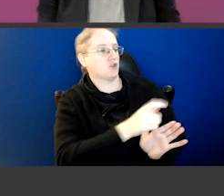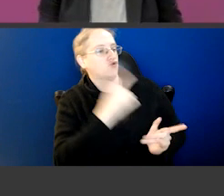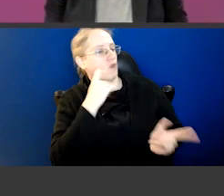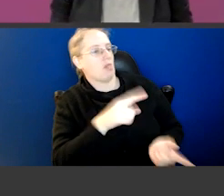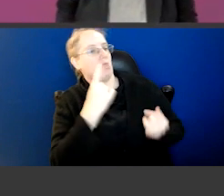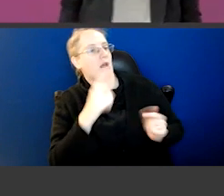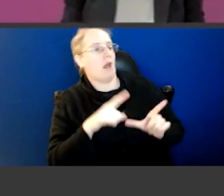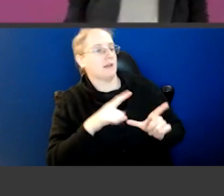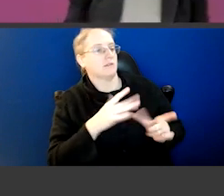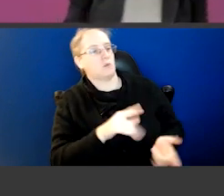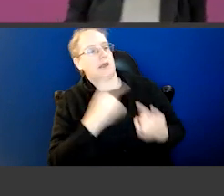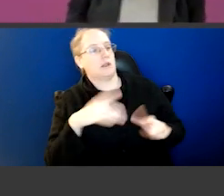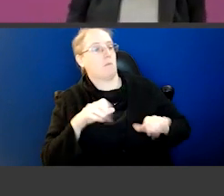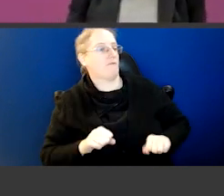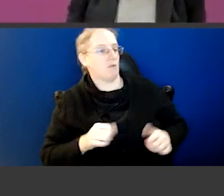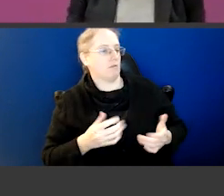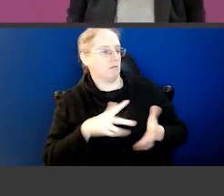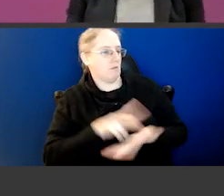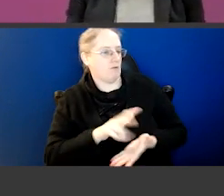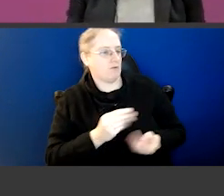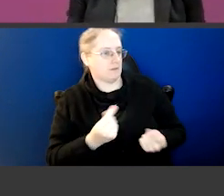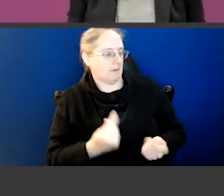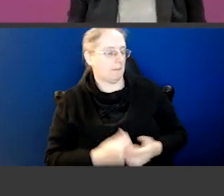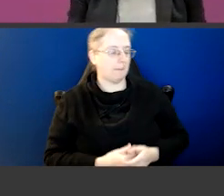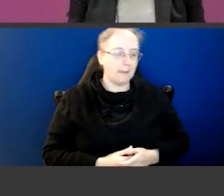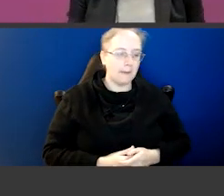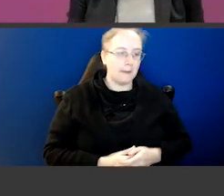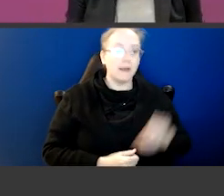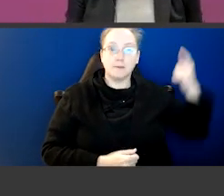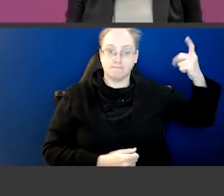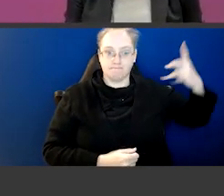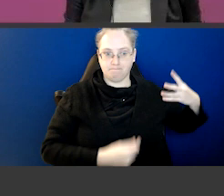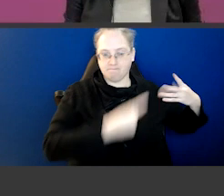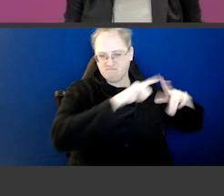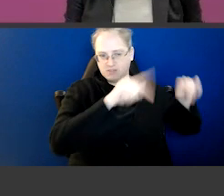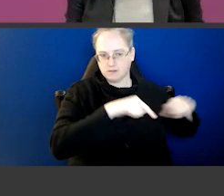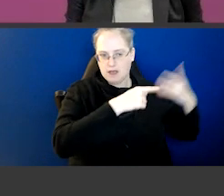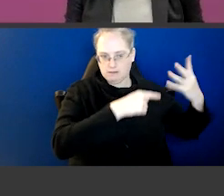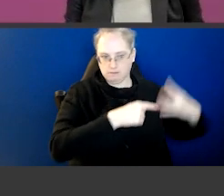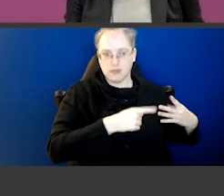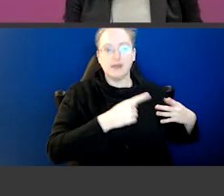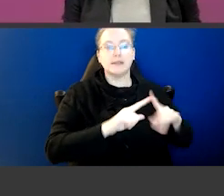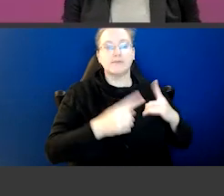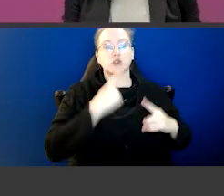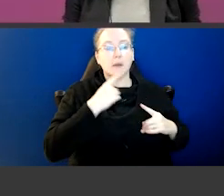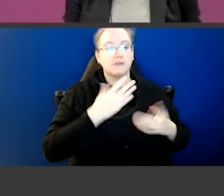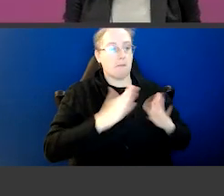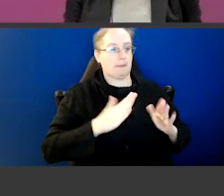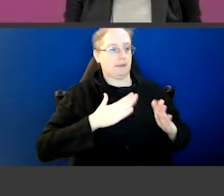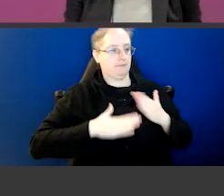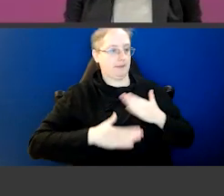approval. On this slide, you'll see the types of conduct by public officers which are considered to be